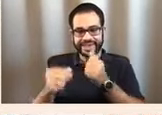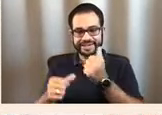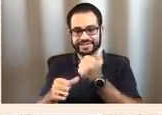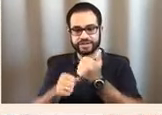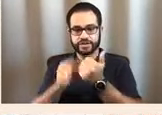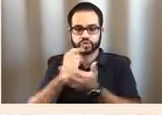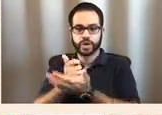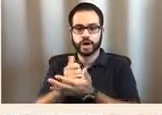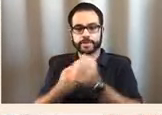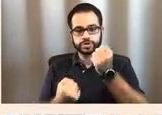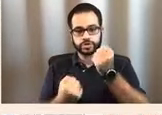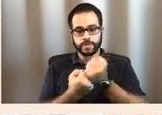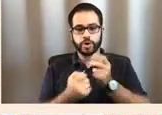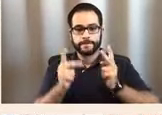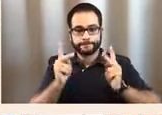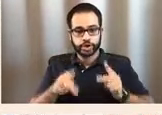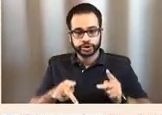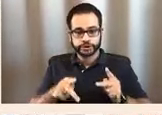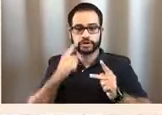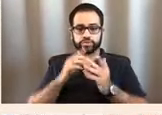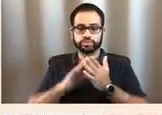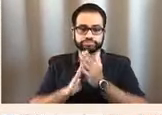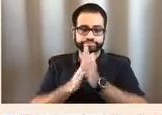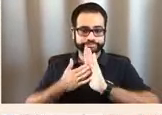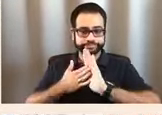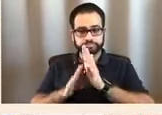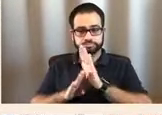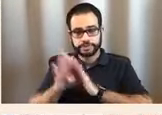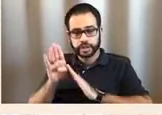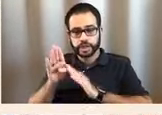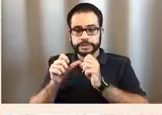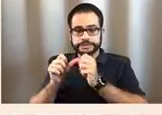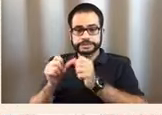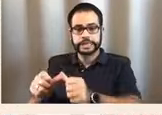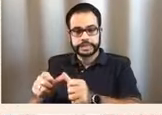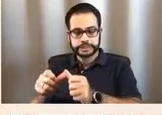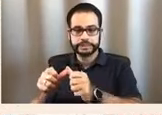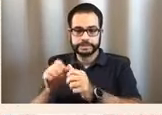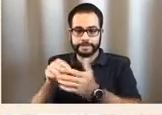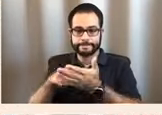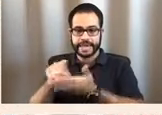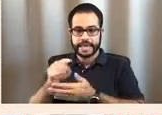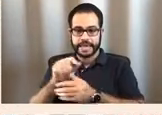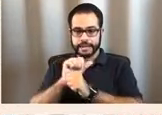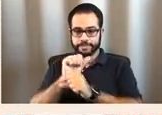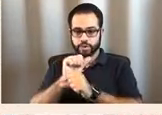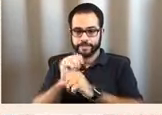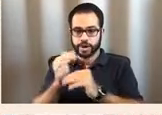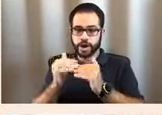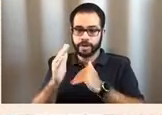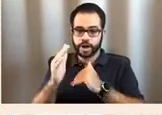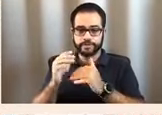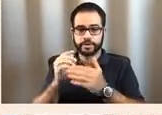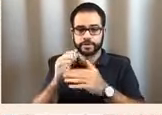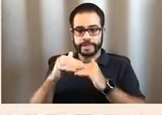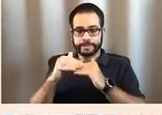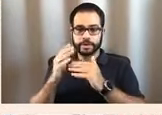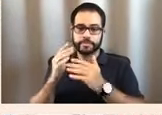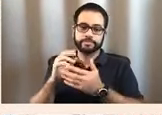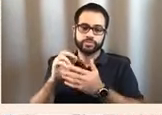in developing and sustaining paid employment at or above minimum wage in a competitive integrated